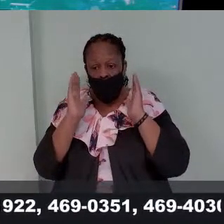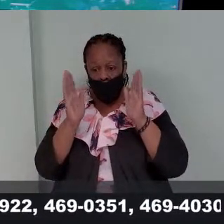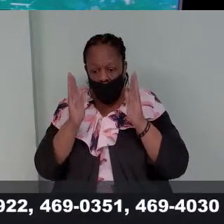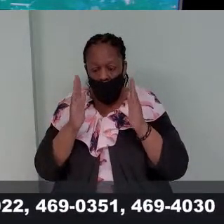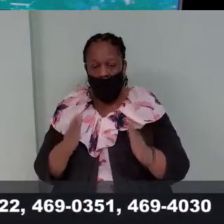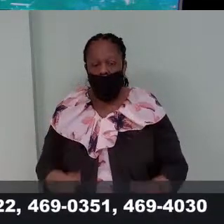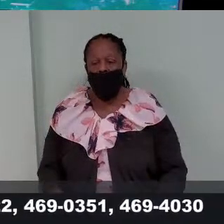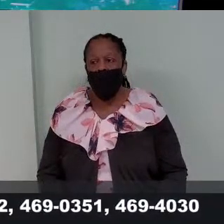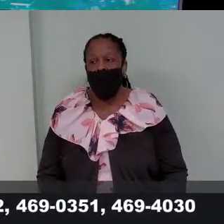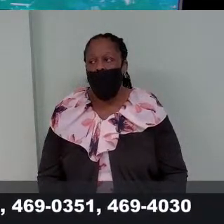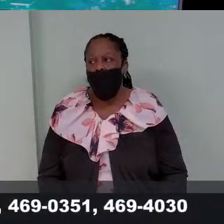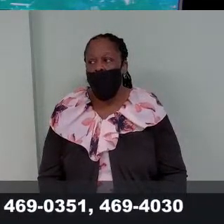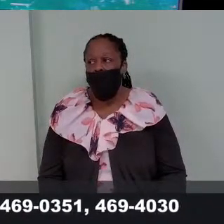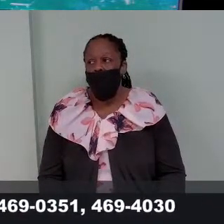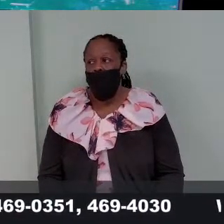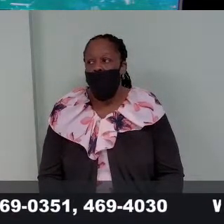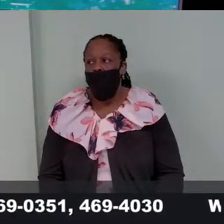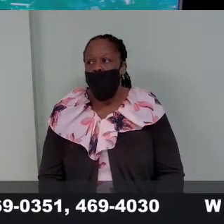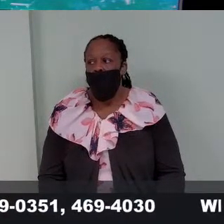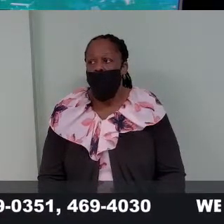included.